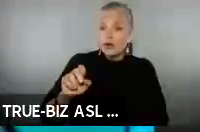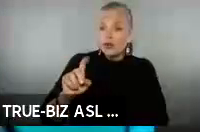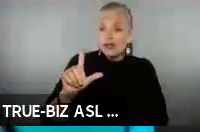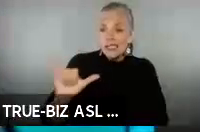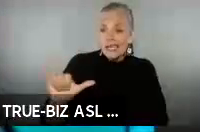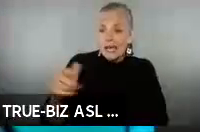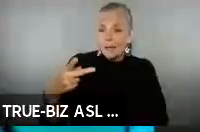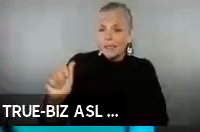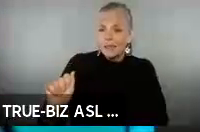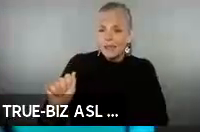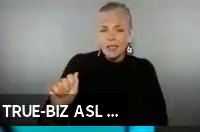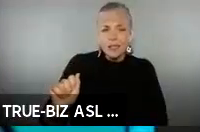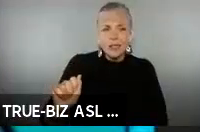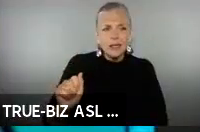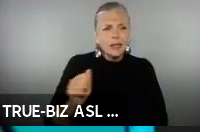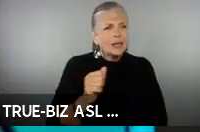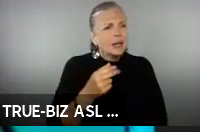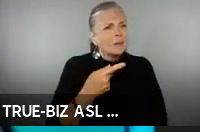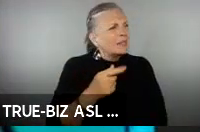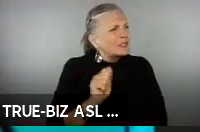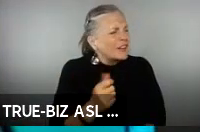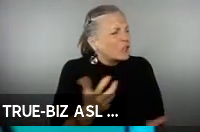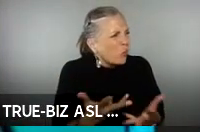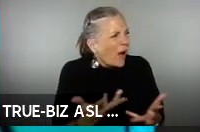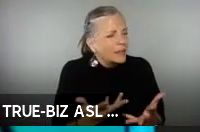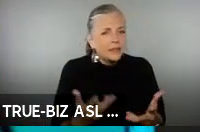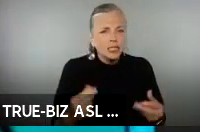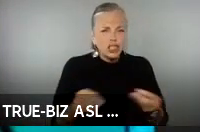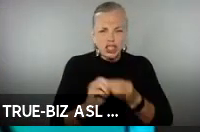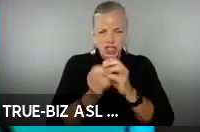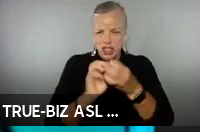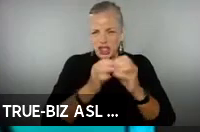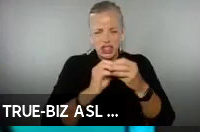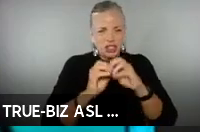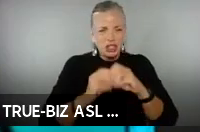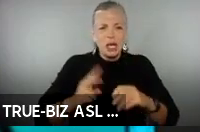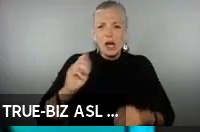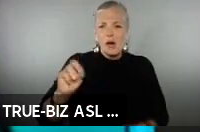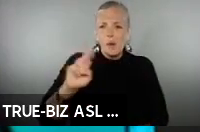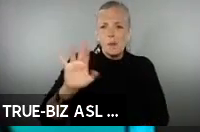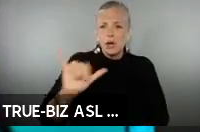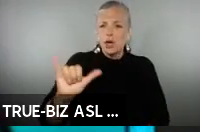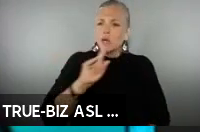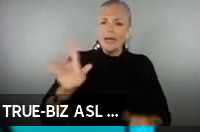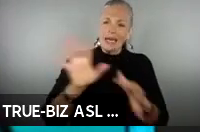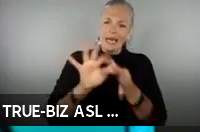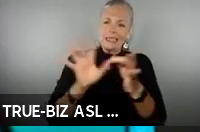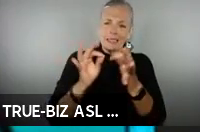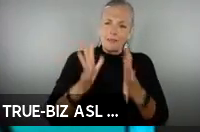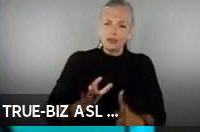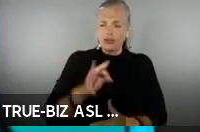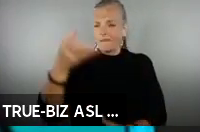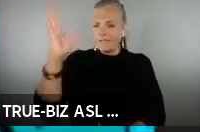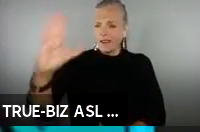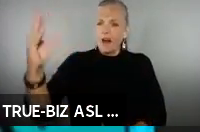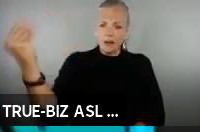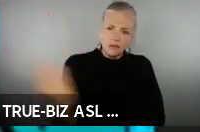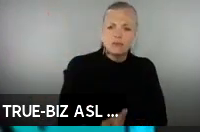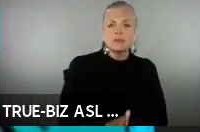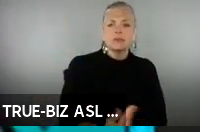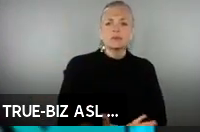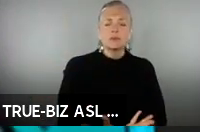or what? Oh, Mercury, the messenger of the gods. So it must be cloudy